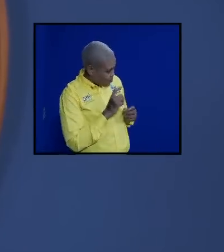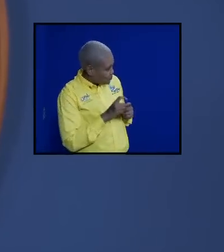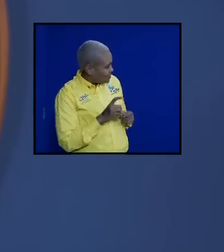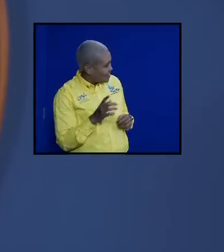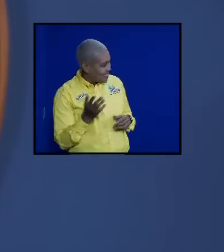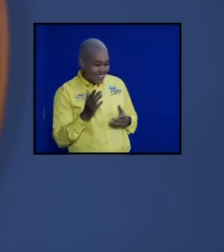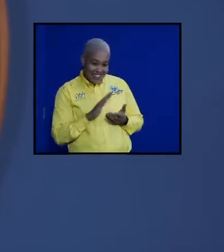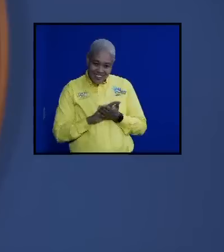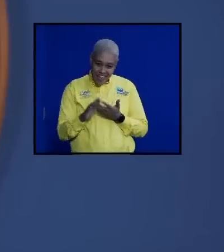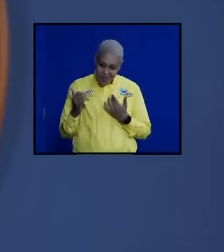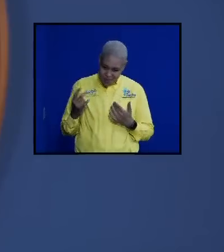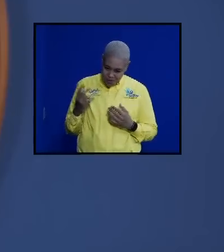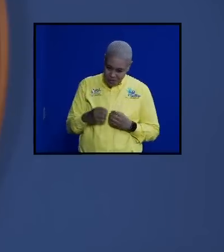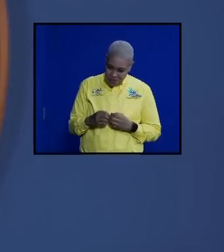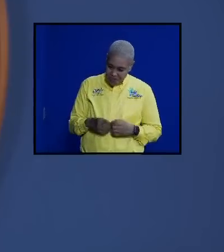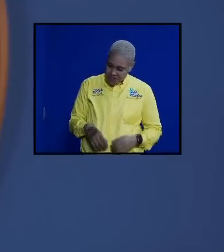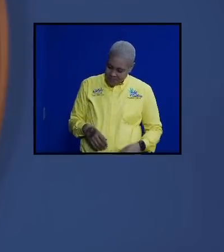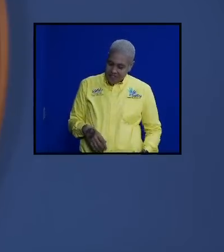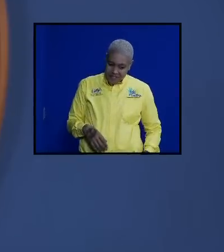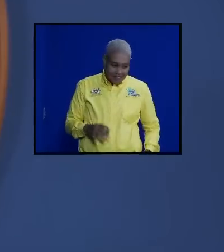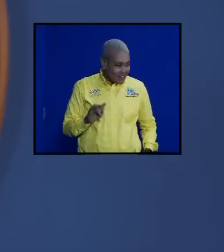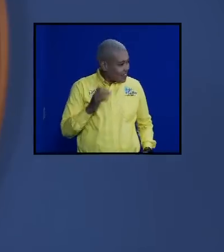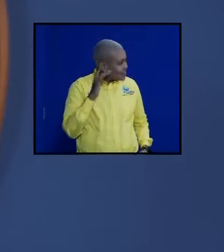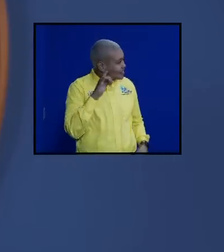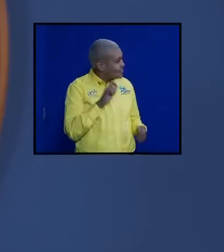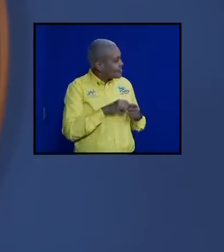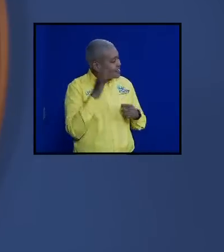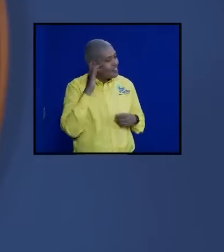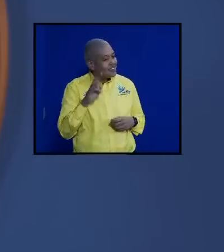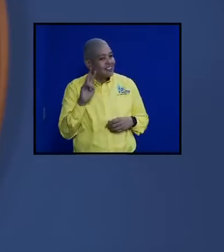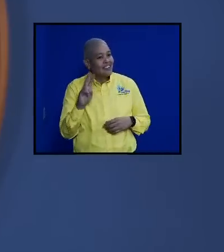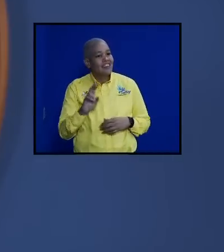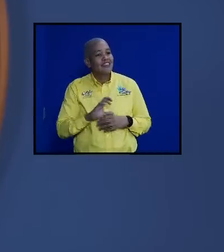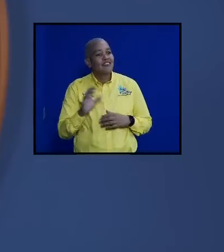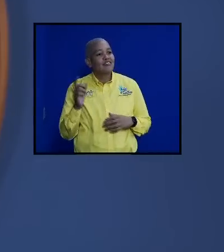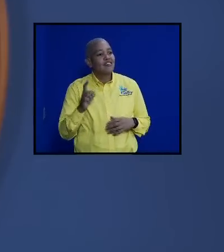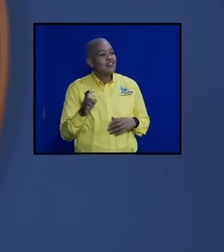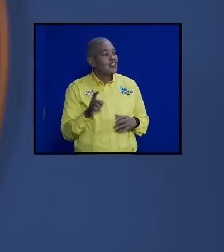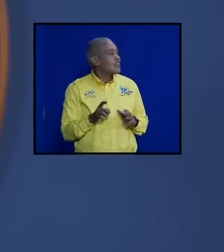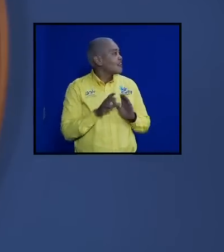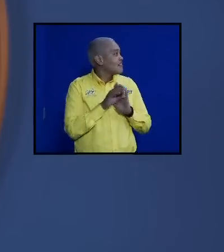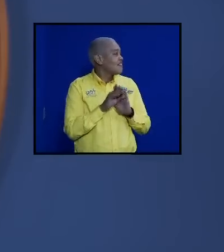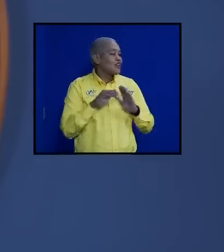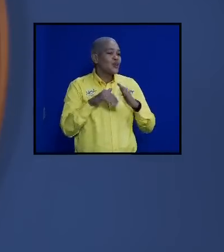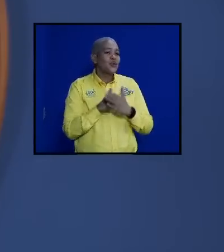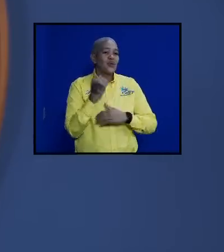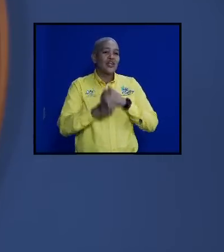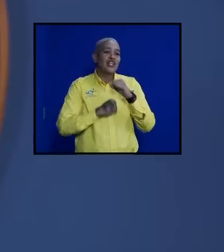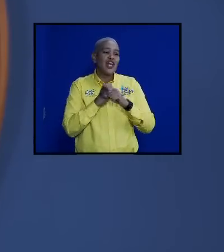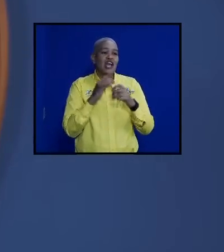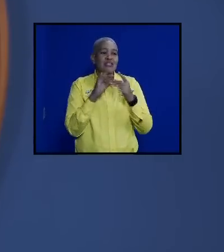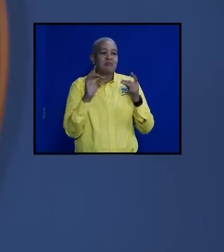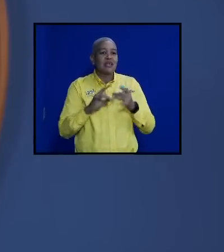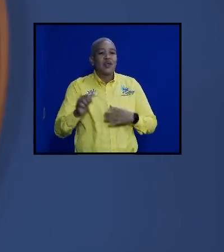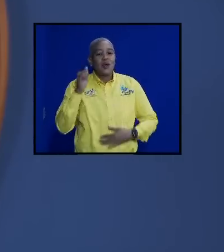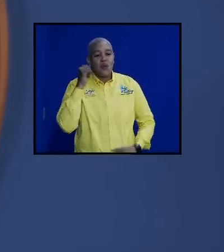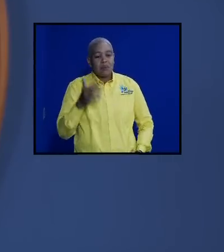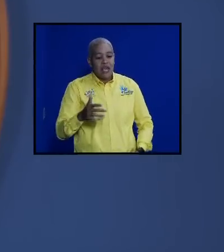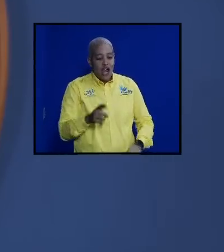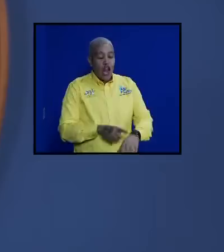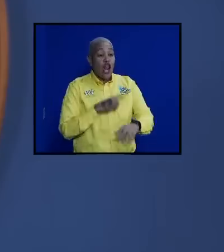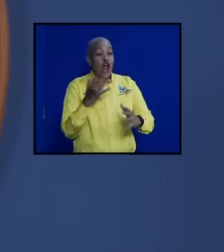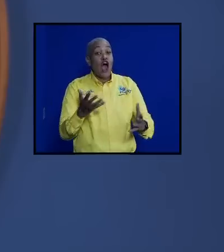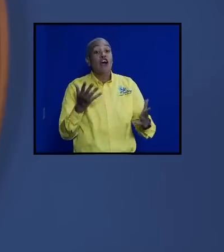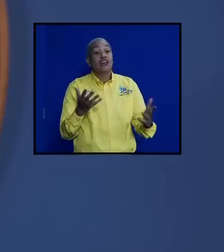Christmas, sir. That's exactly Prime Minister has to film his New Year's message, so he won't be here much longer.